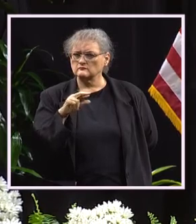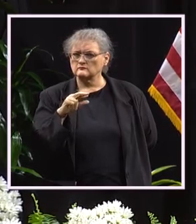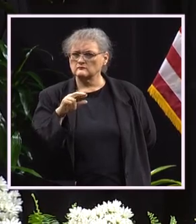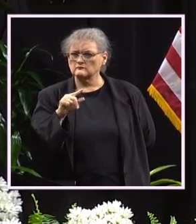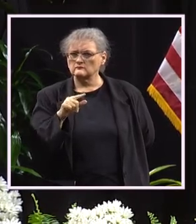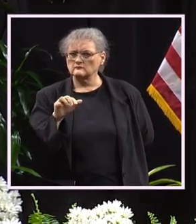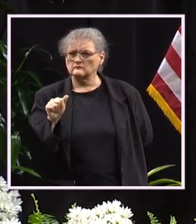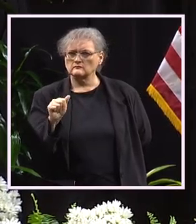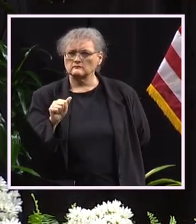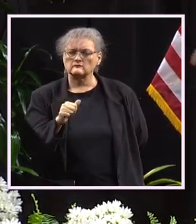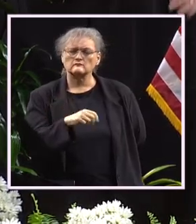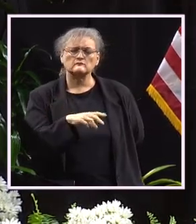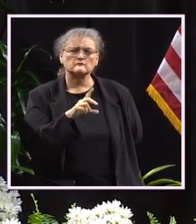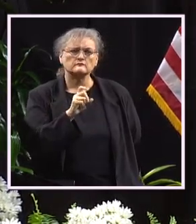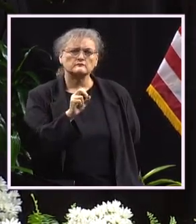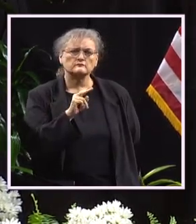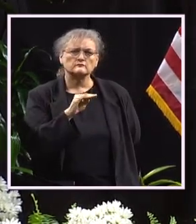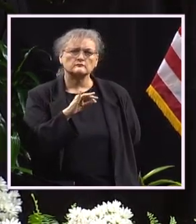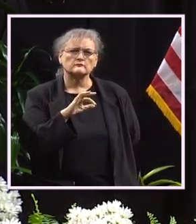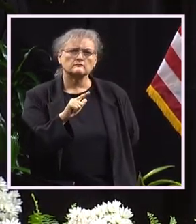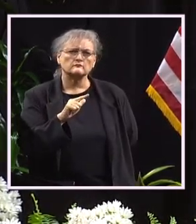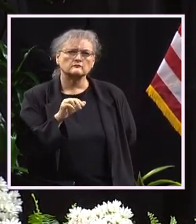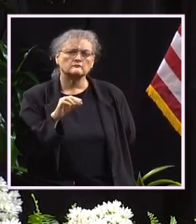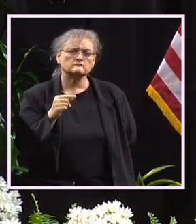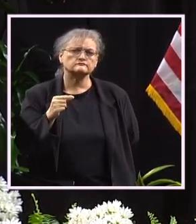Ashlyn Daniel Gonzalez.